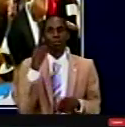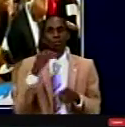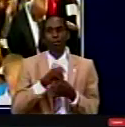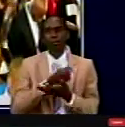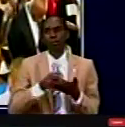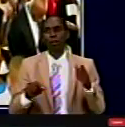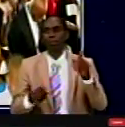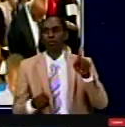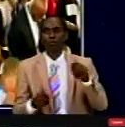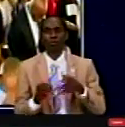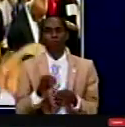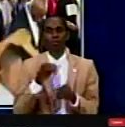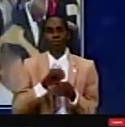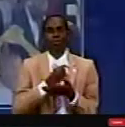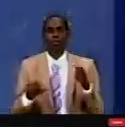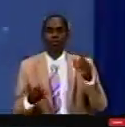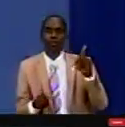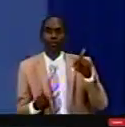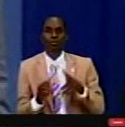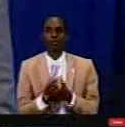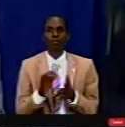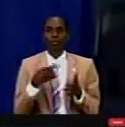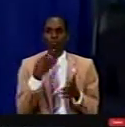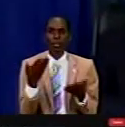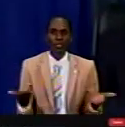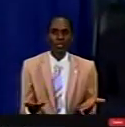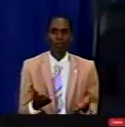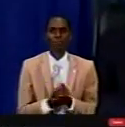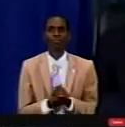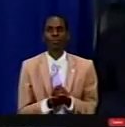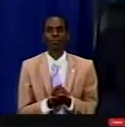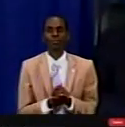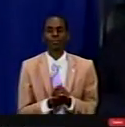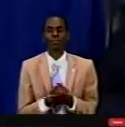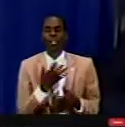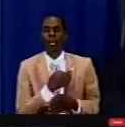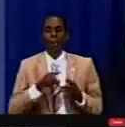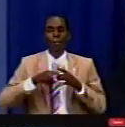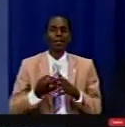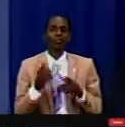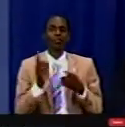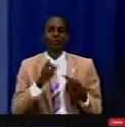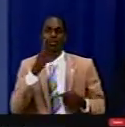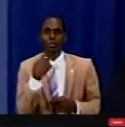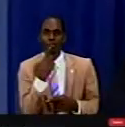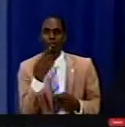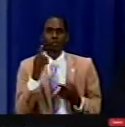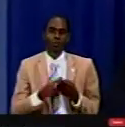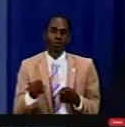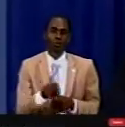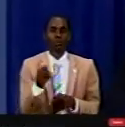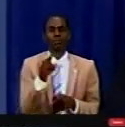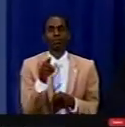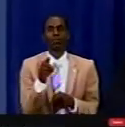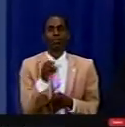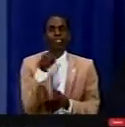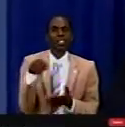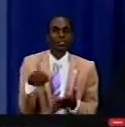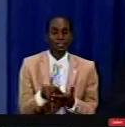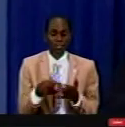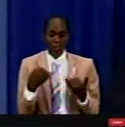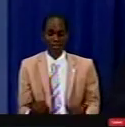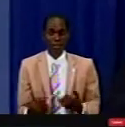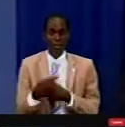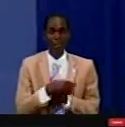he tells us here it says and he began to see unto them this day it's this scripture